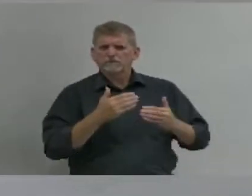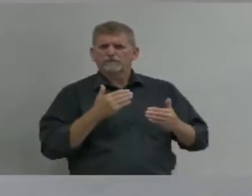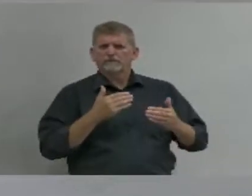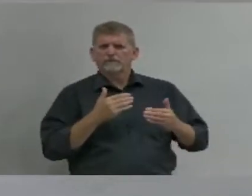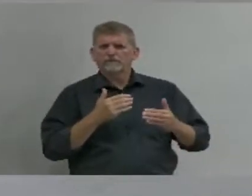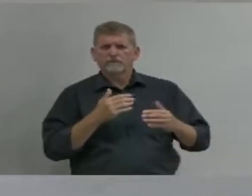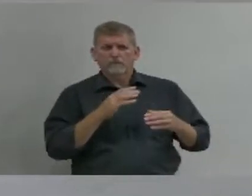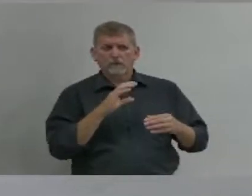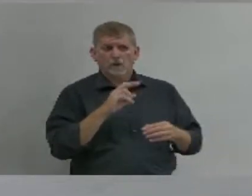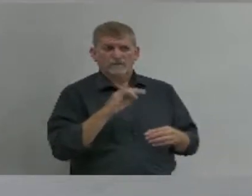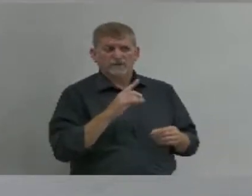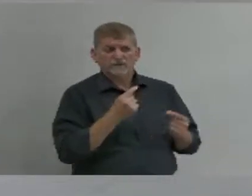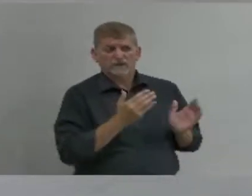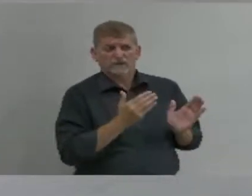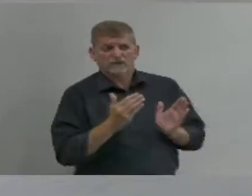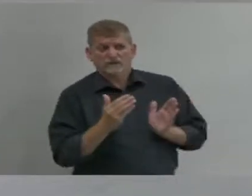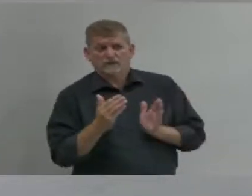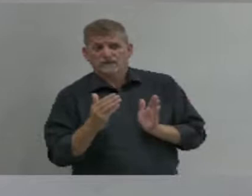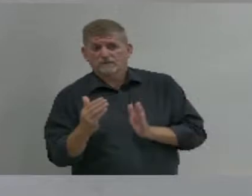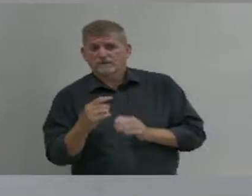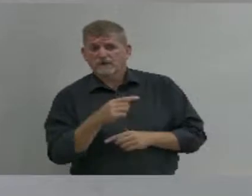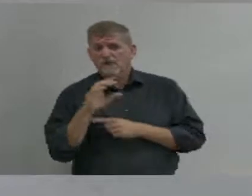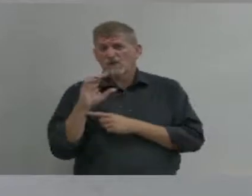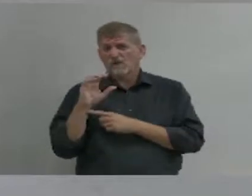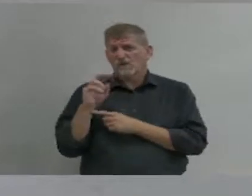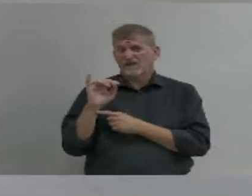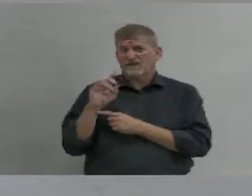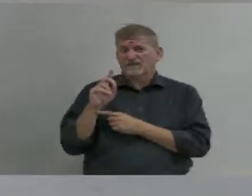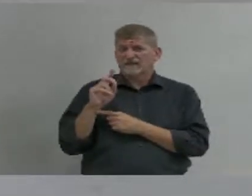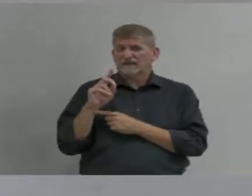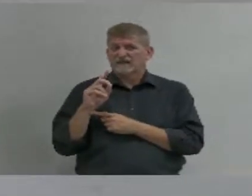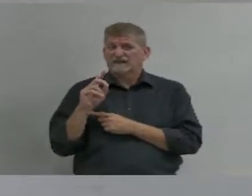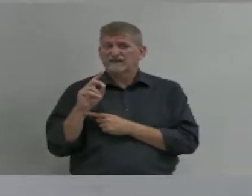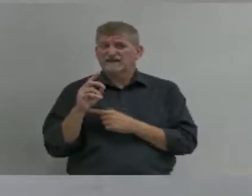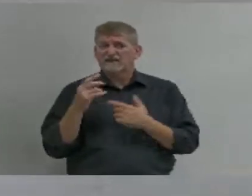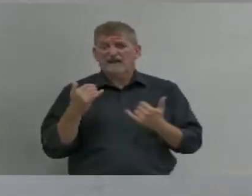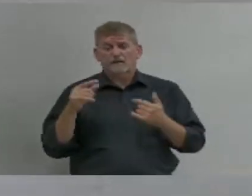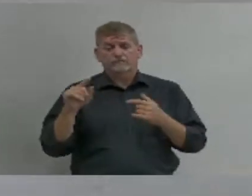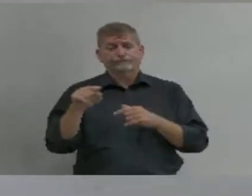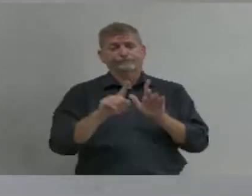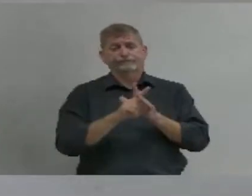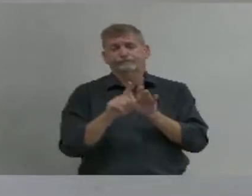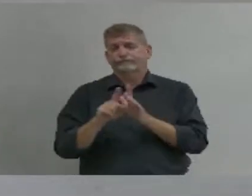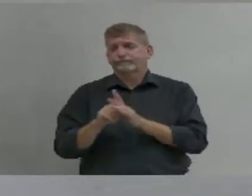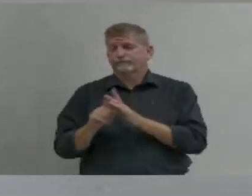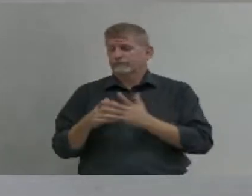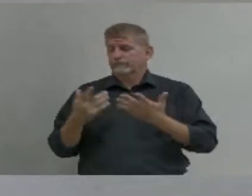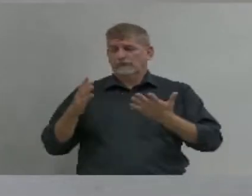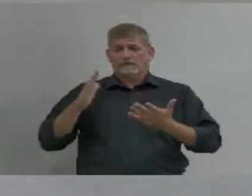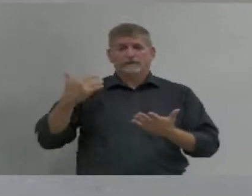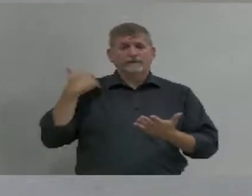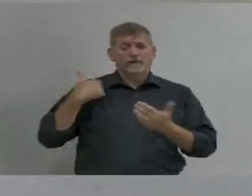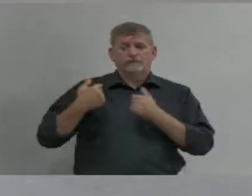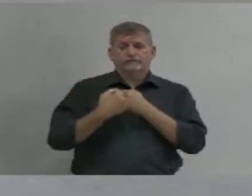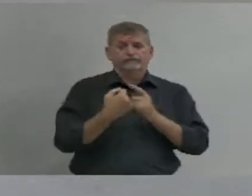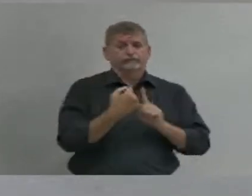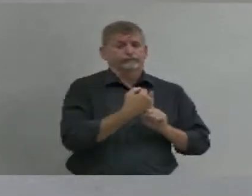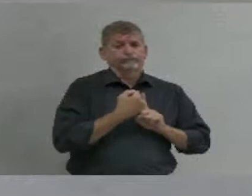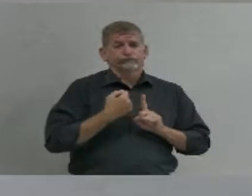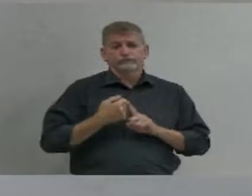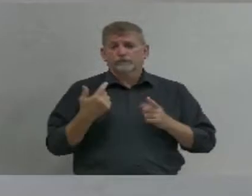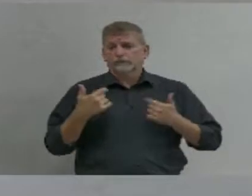us unprecedented challenges, and we look at what's happened in other